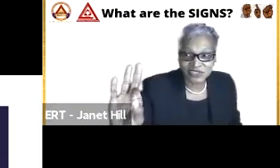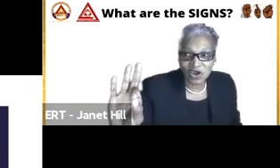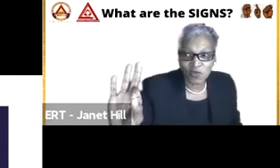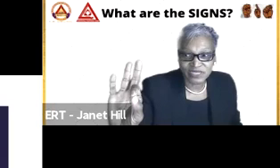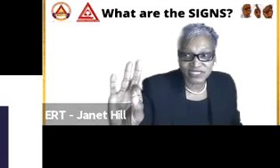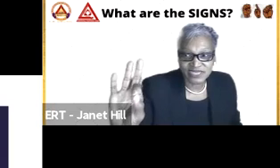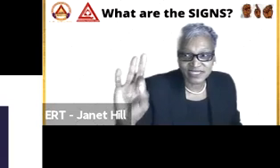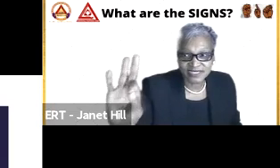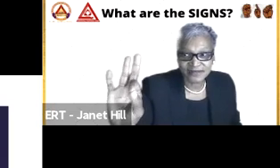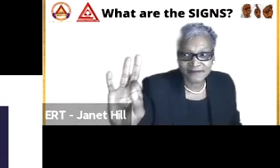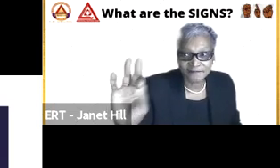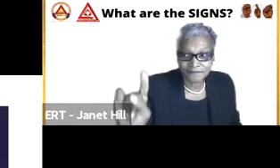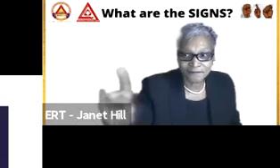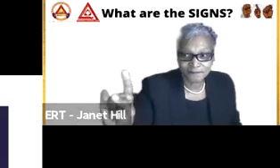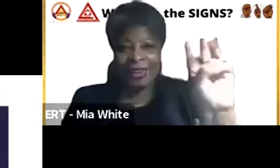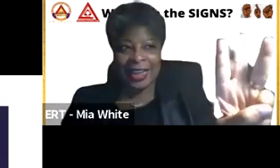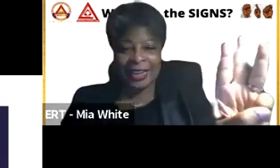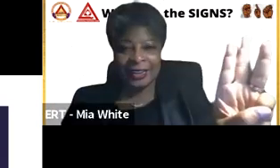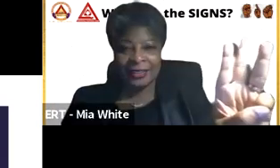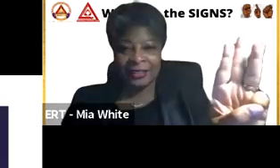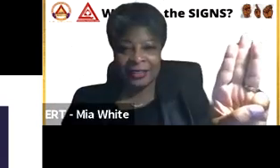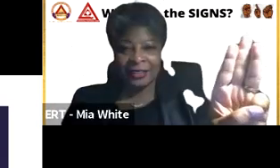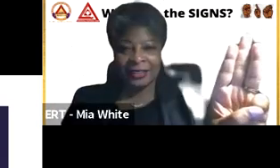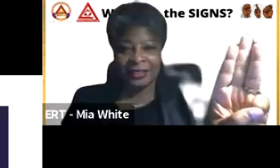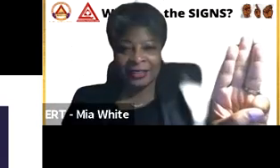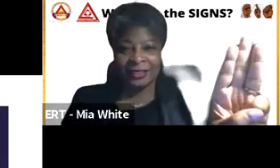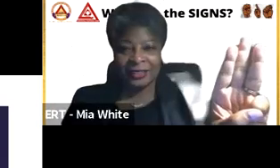Somebody needs to call. What is this?